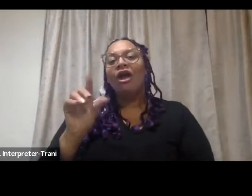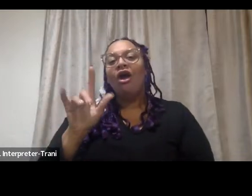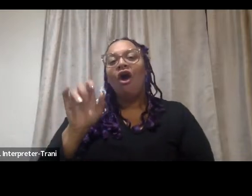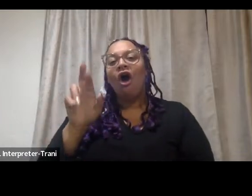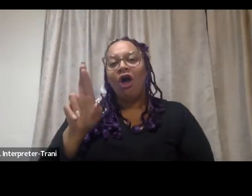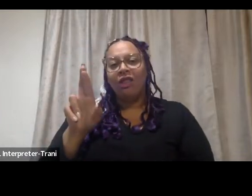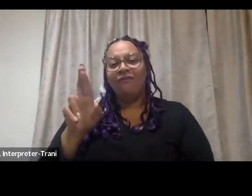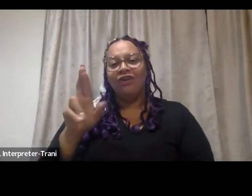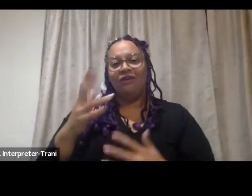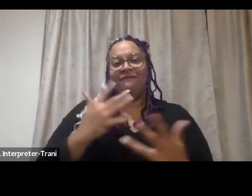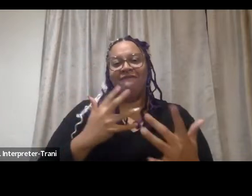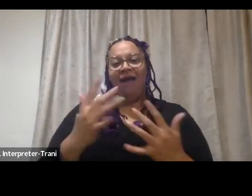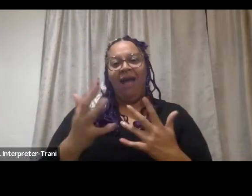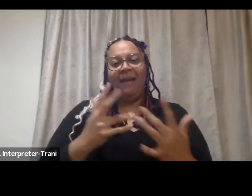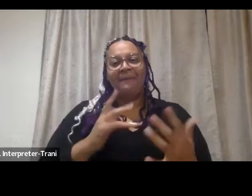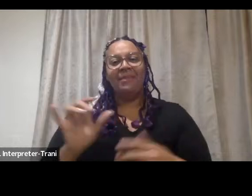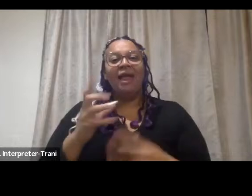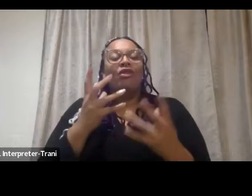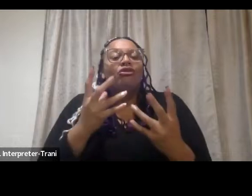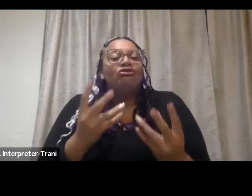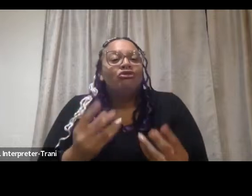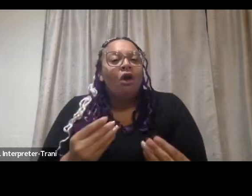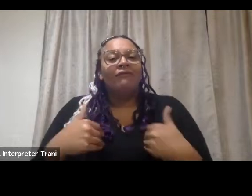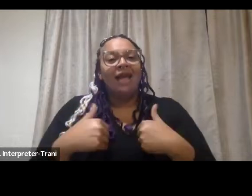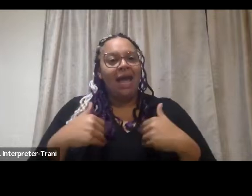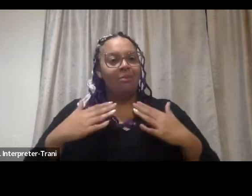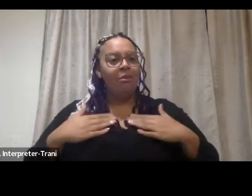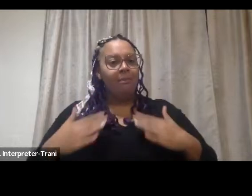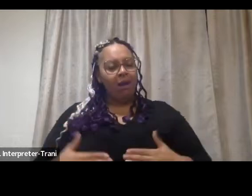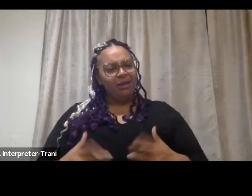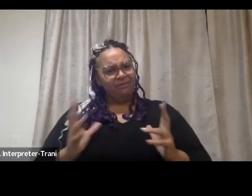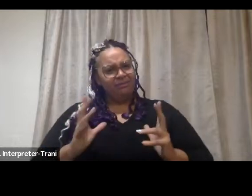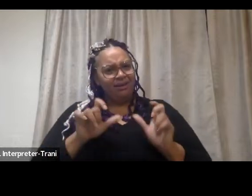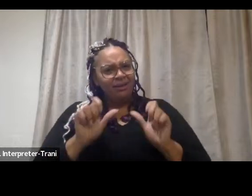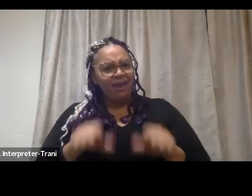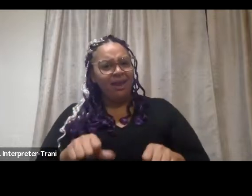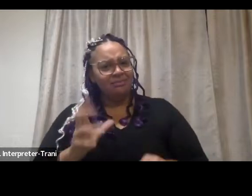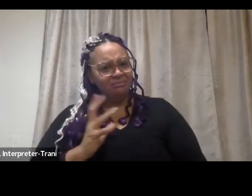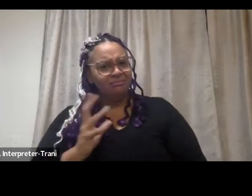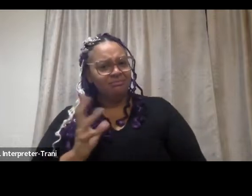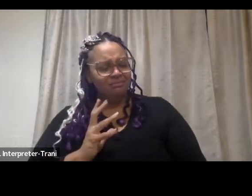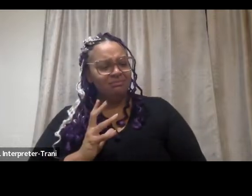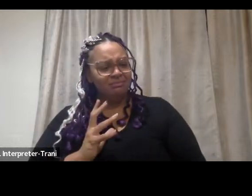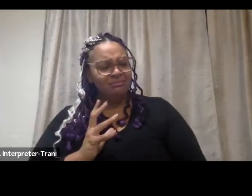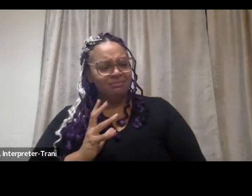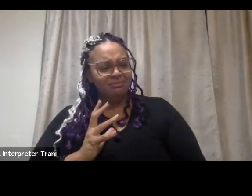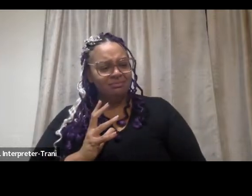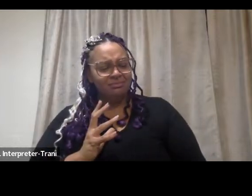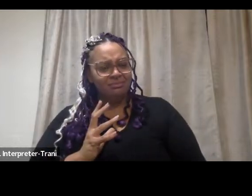animal body. You can do that. It's okay.